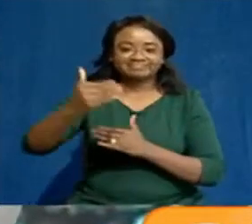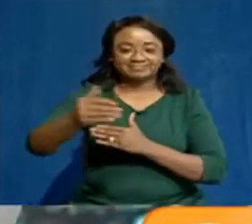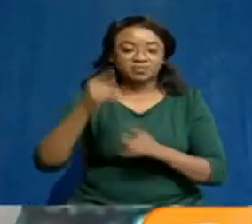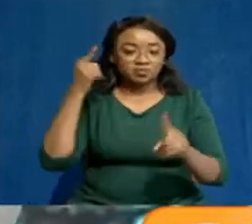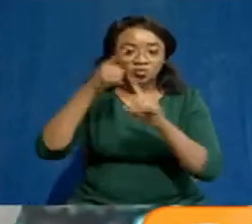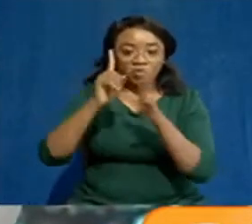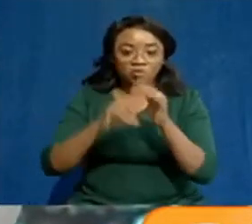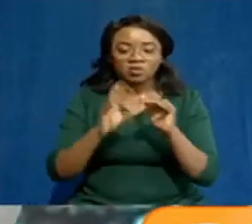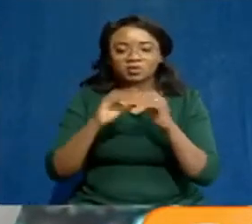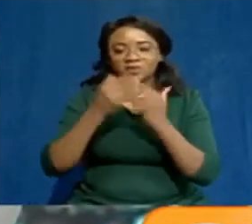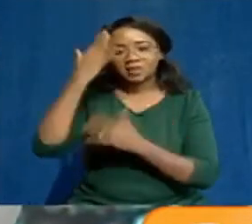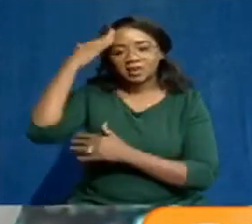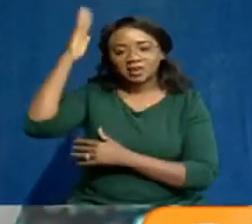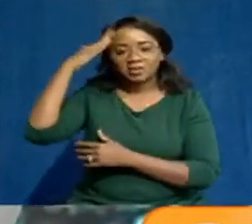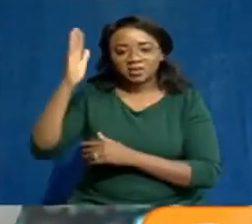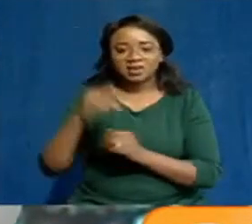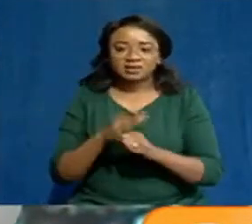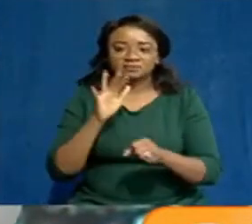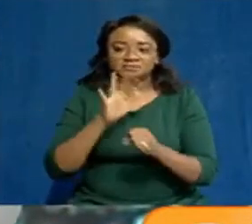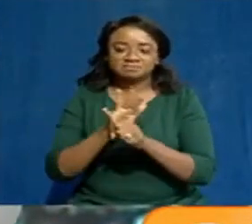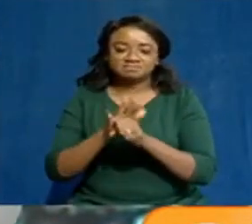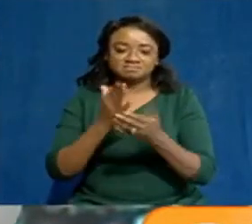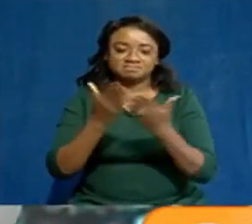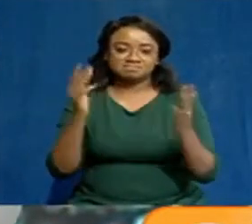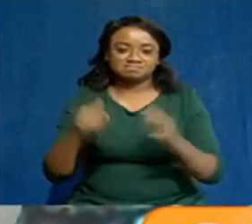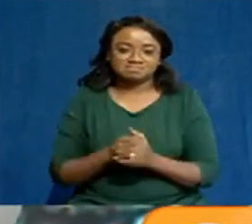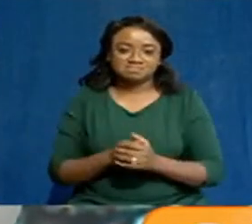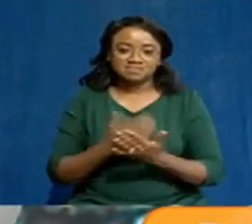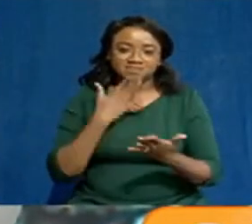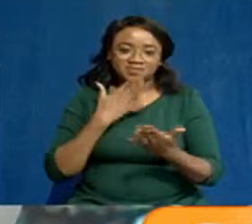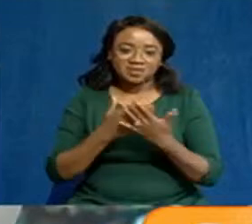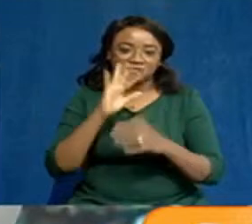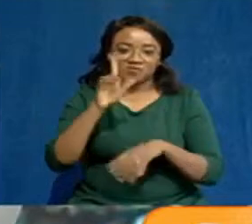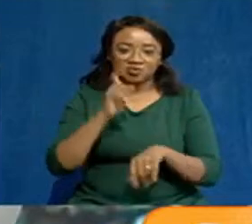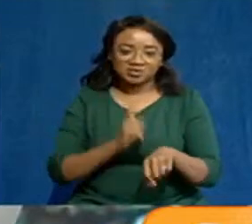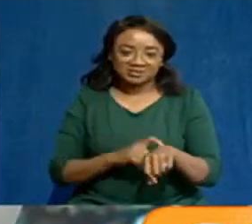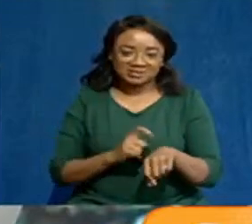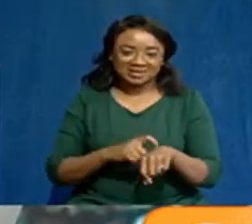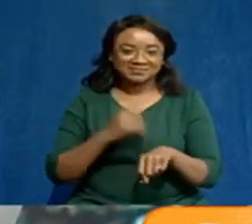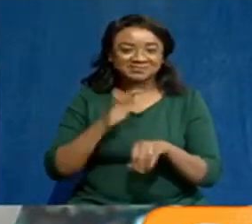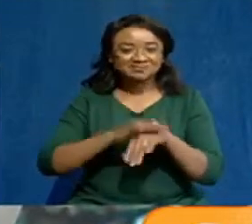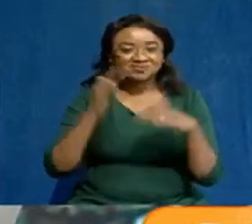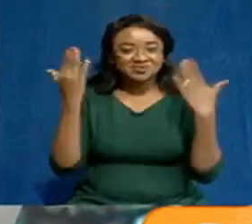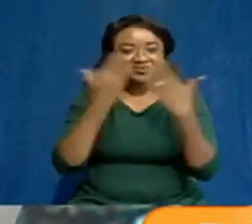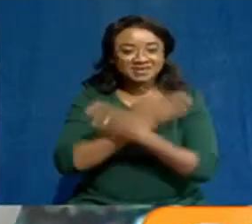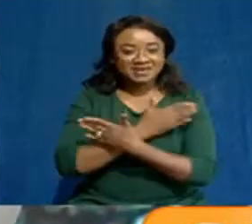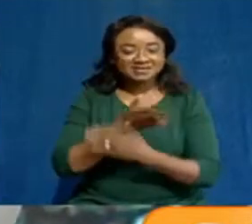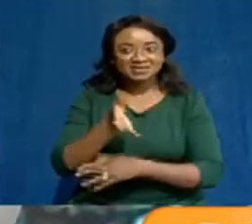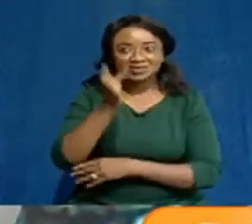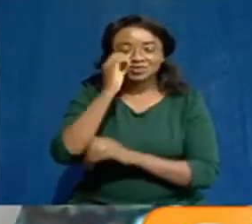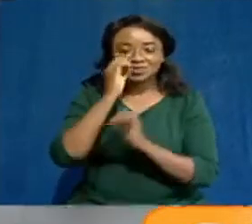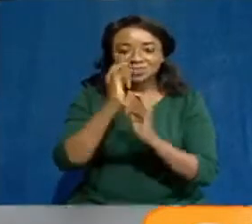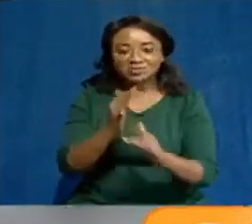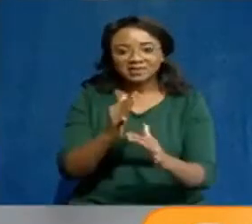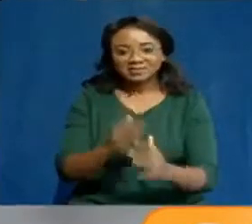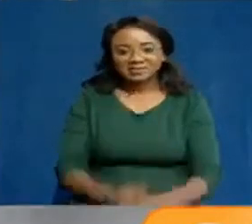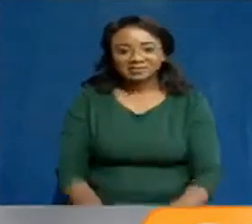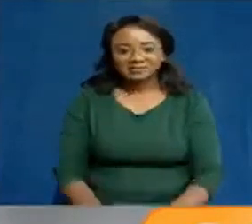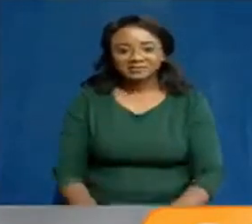we create awareness as much as we can. All right. On behalf of everybody who made this possible, we say good night and God bless.